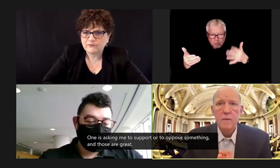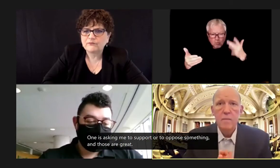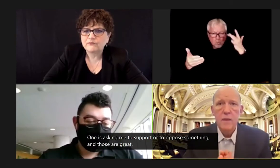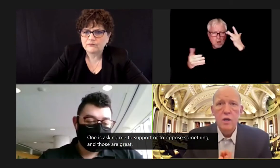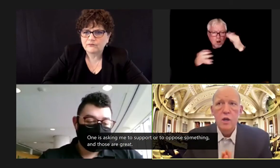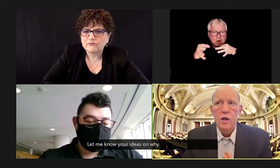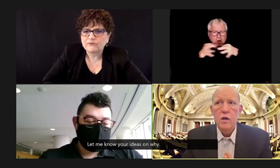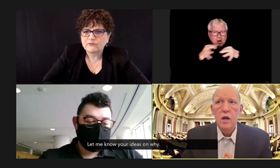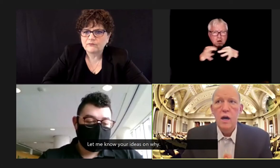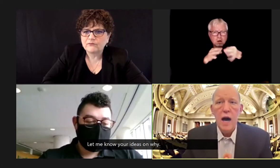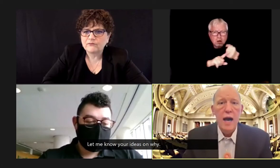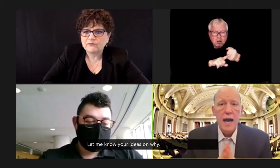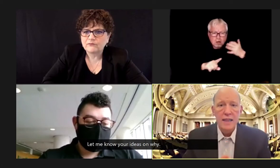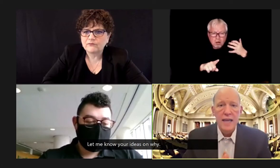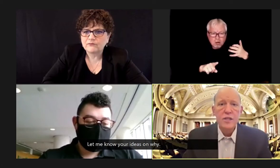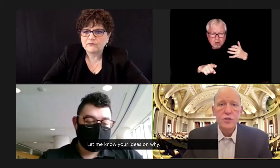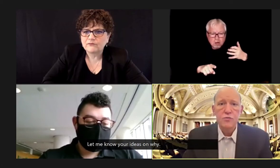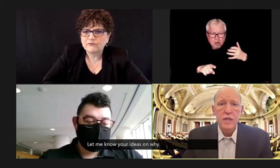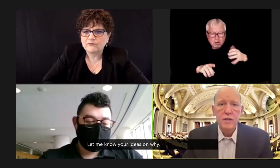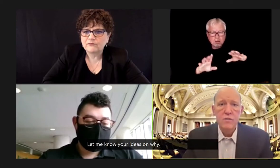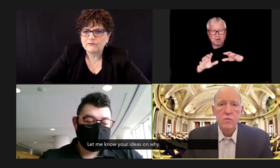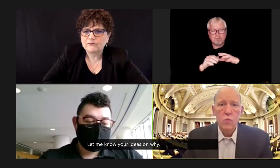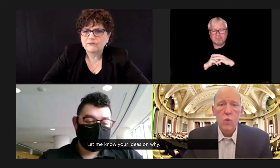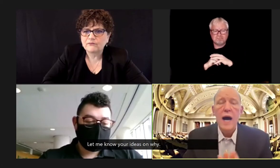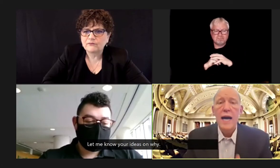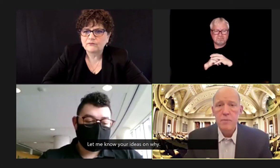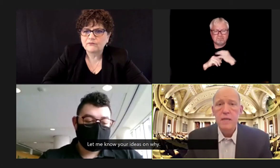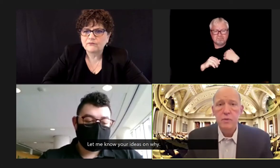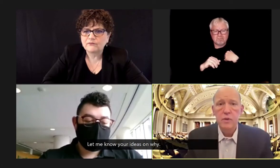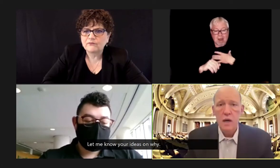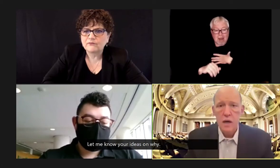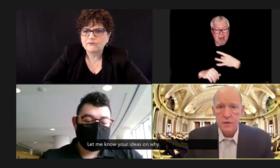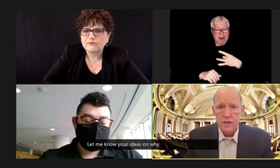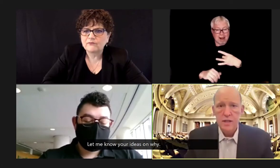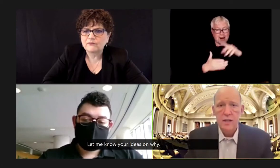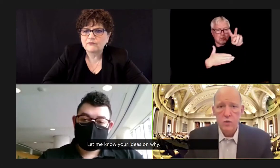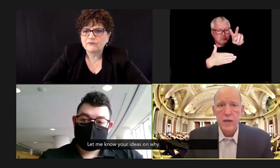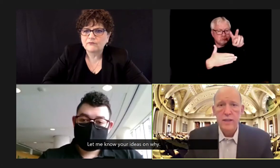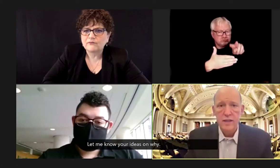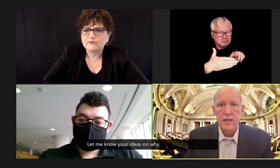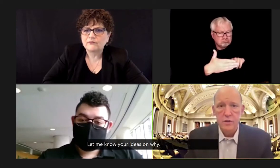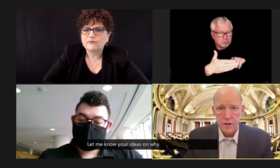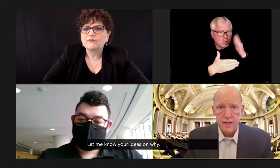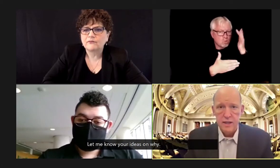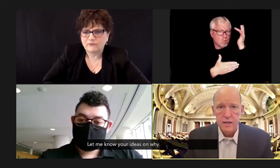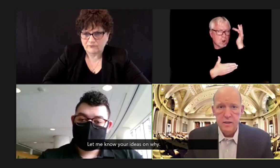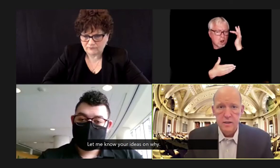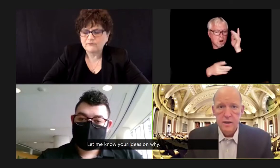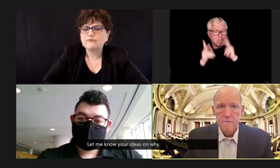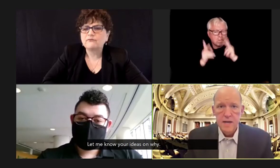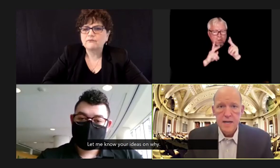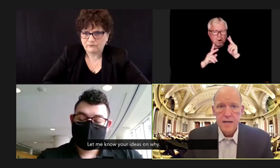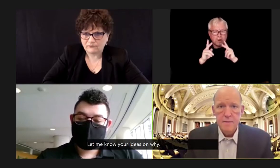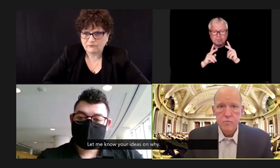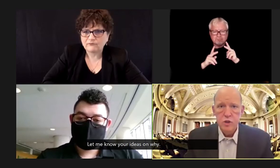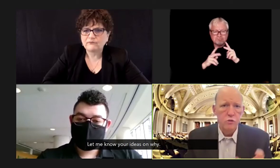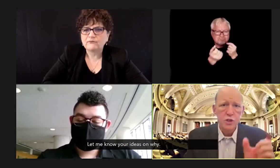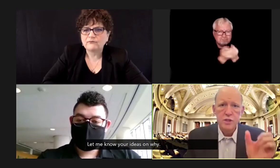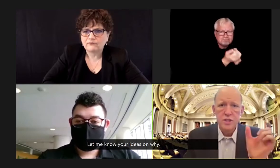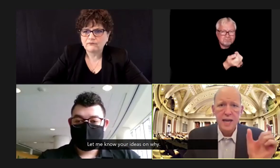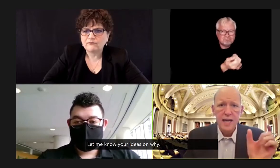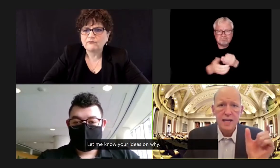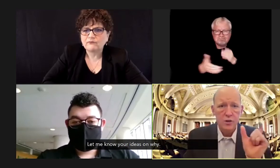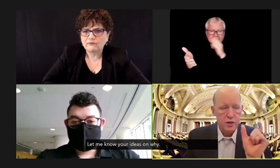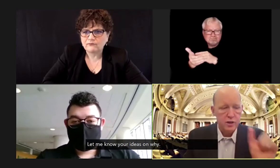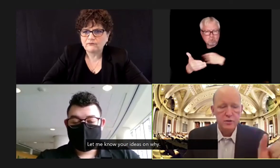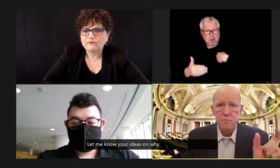not, I like to read why people are thinking the way that they are thinking. Don't